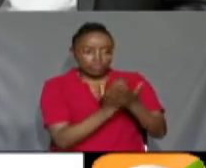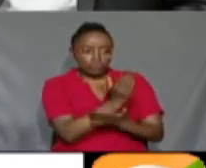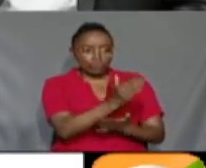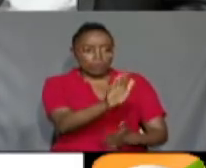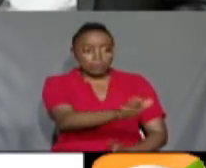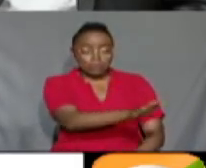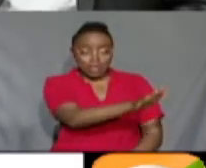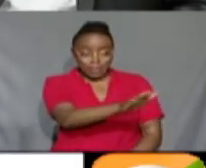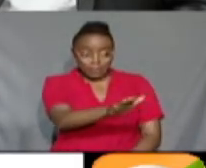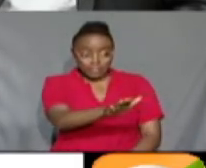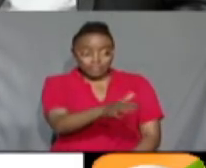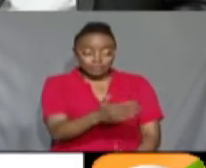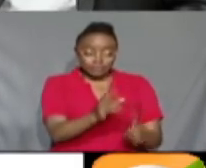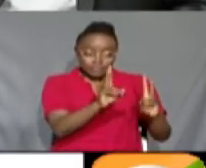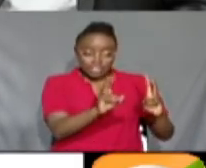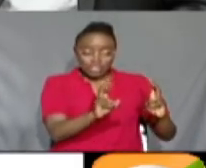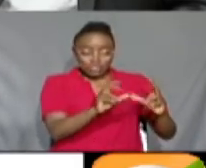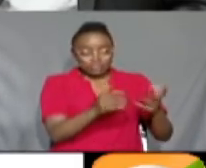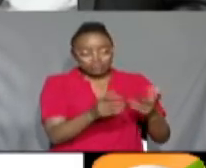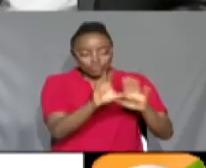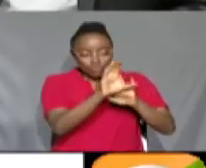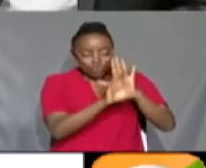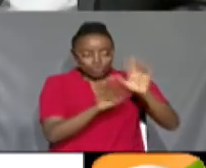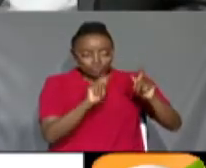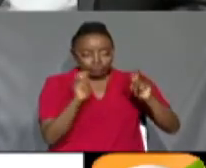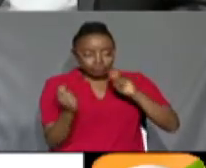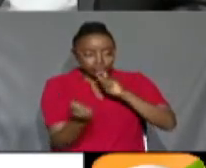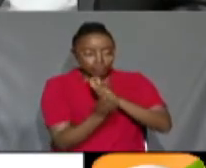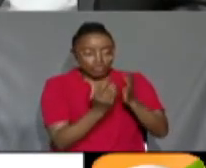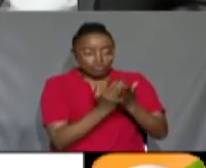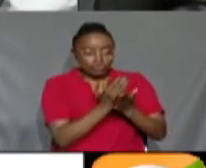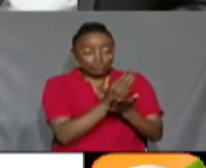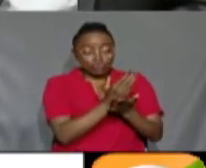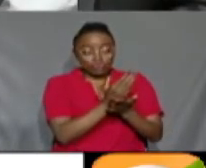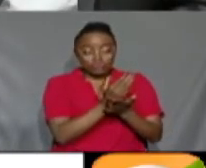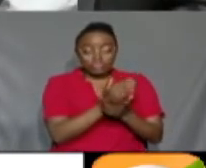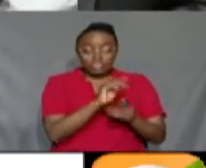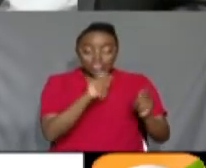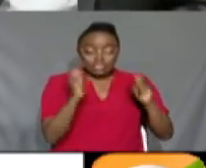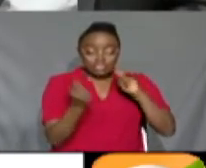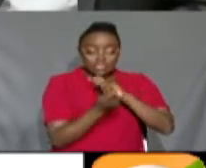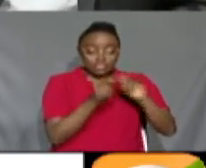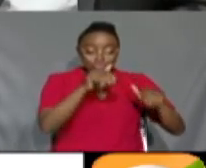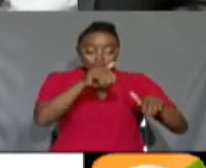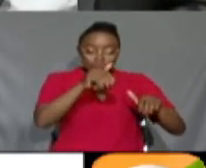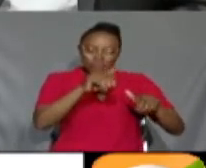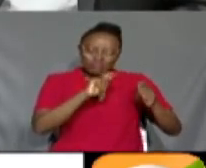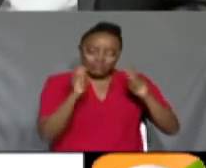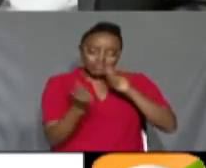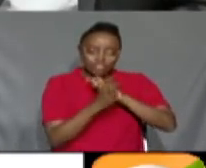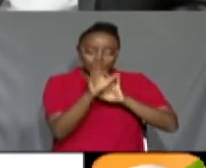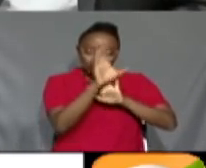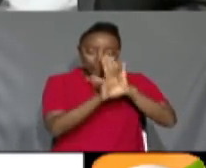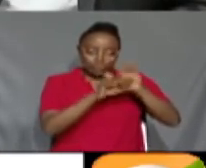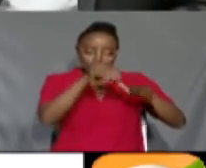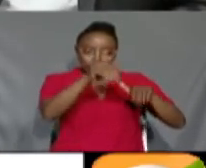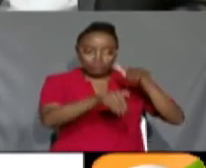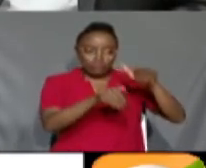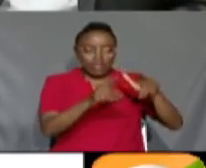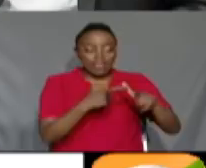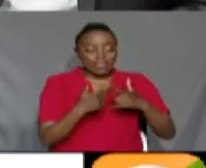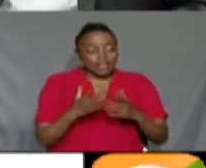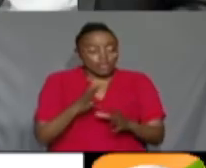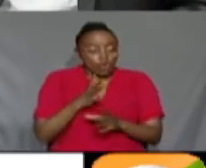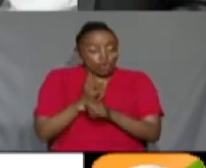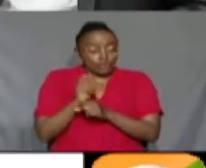look at issues that require constitutional amendment through a referendum, and that way I think we'll have won the confidence of Kenyans,